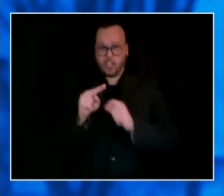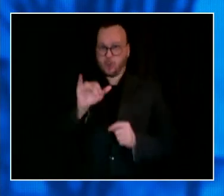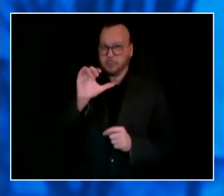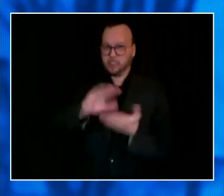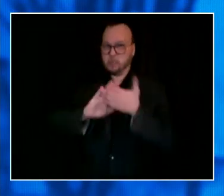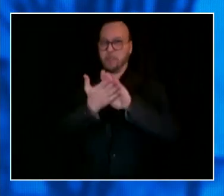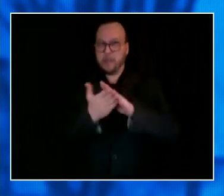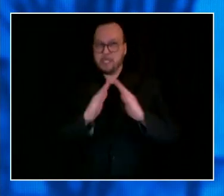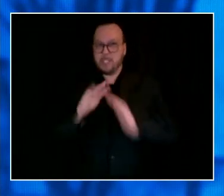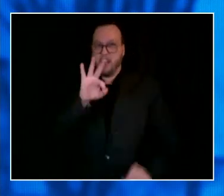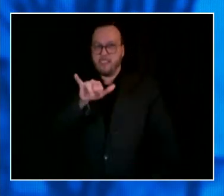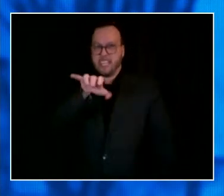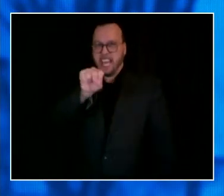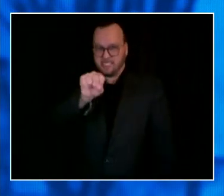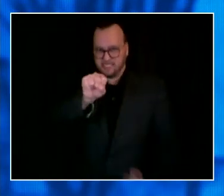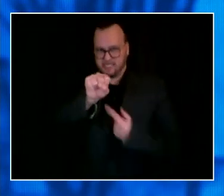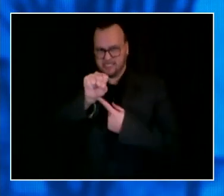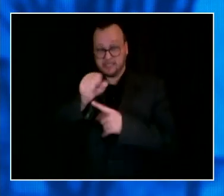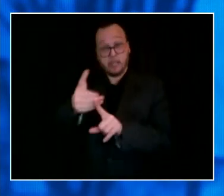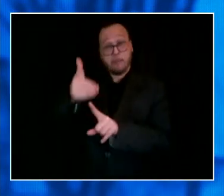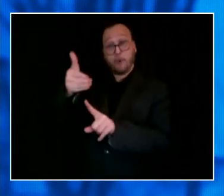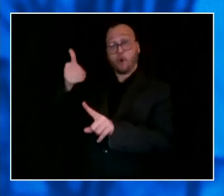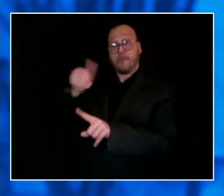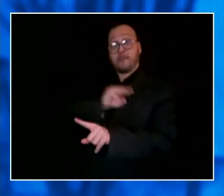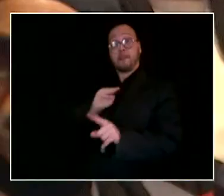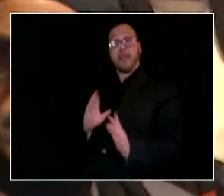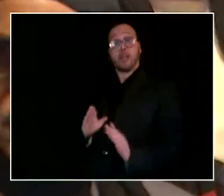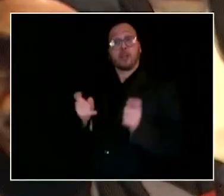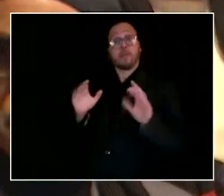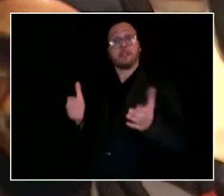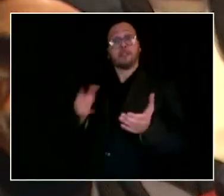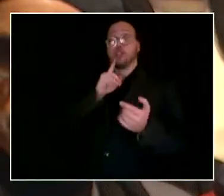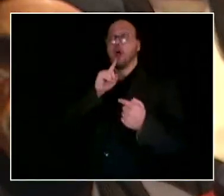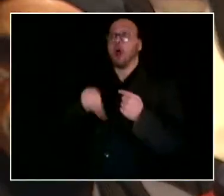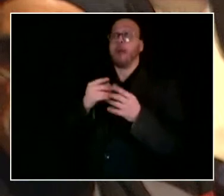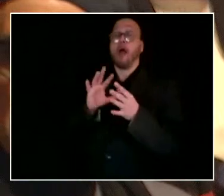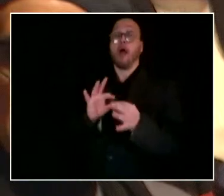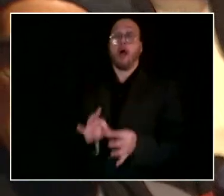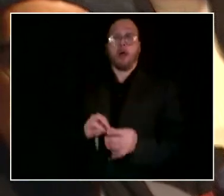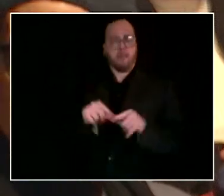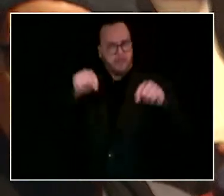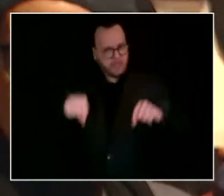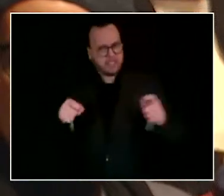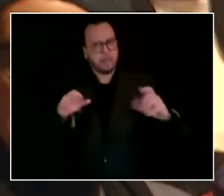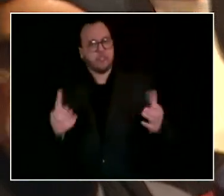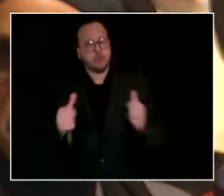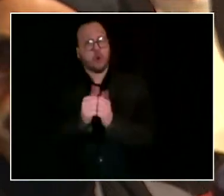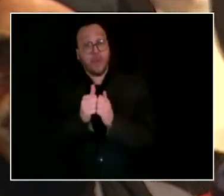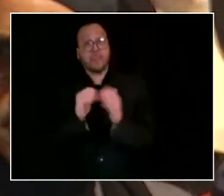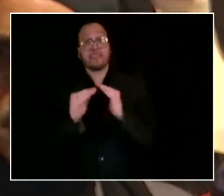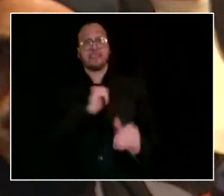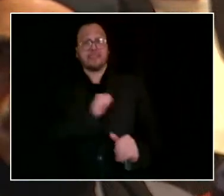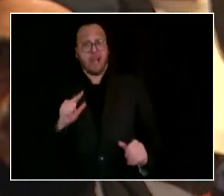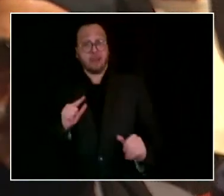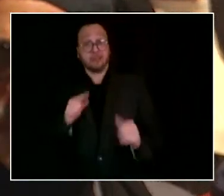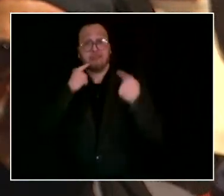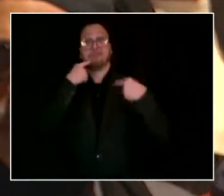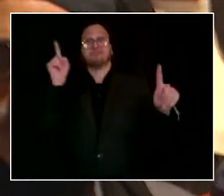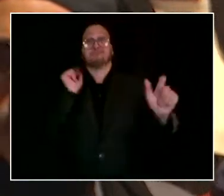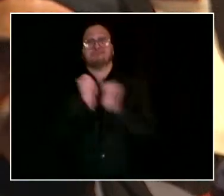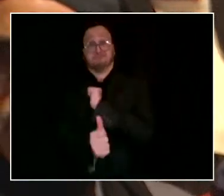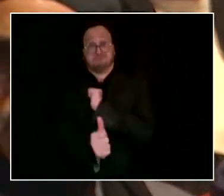Previous administrations talked about it. This administration with the city council, we got it done. We said yes